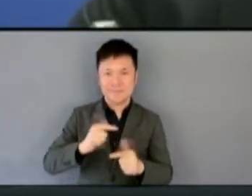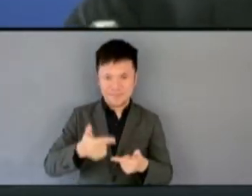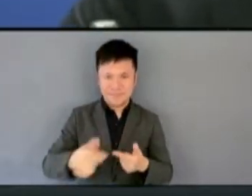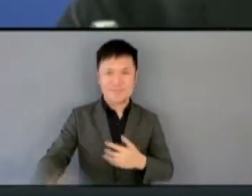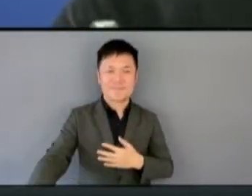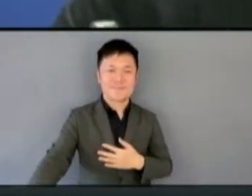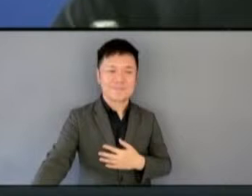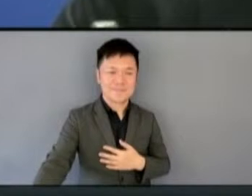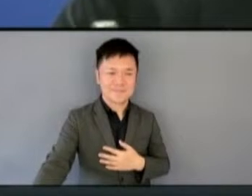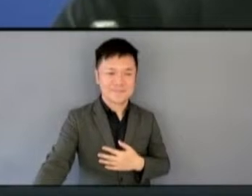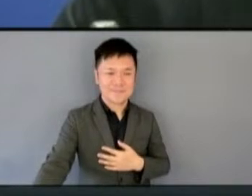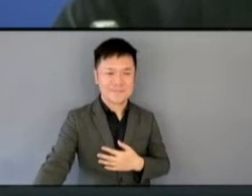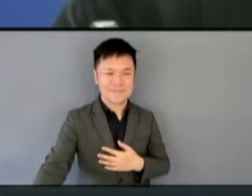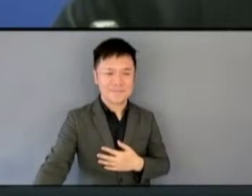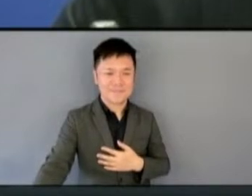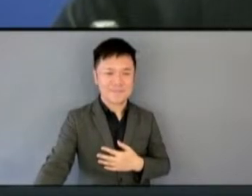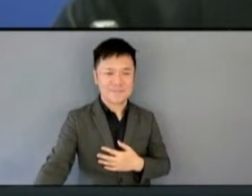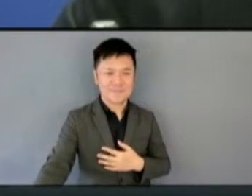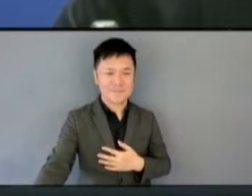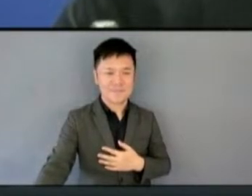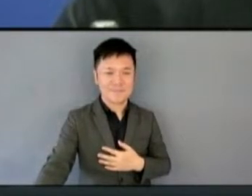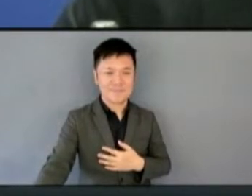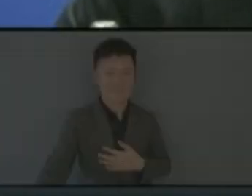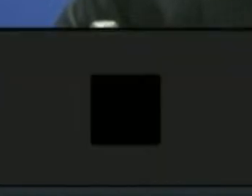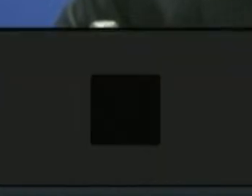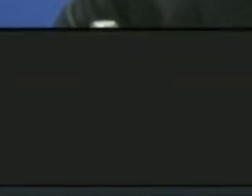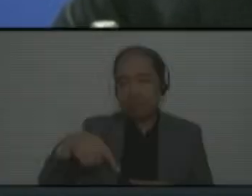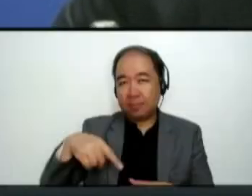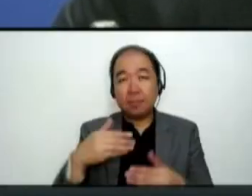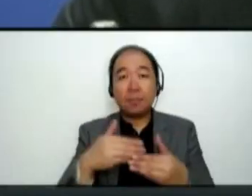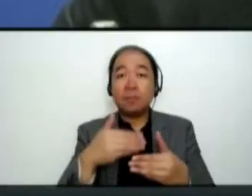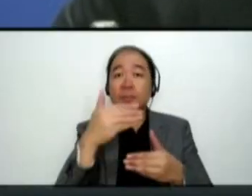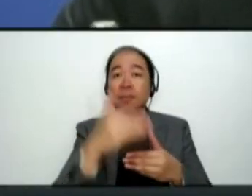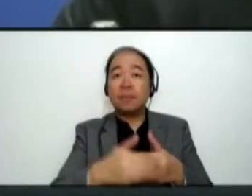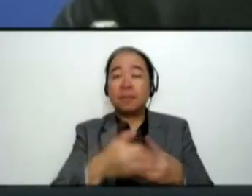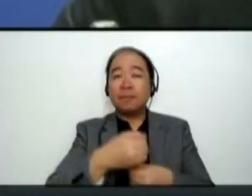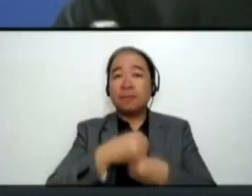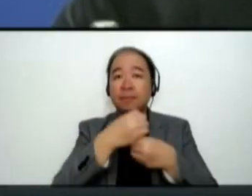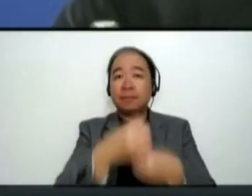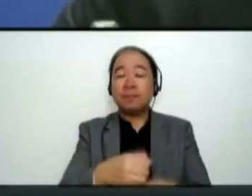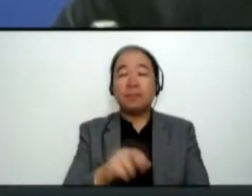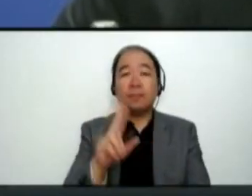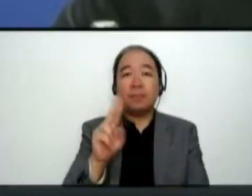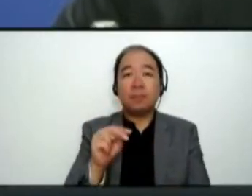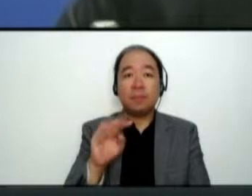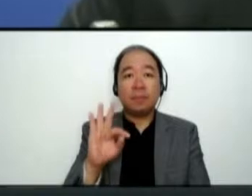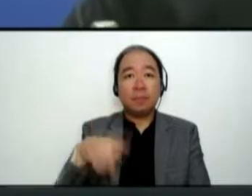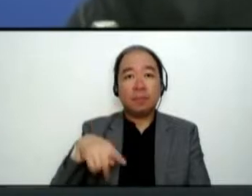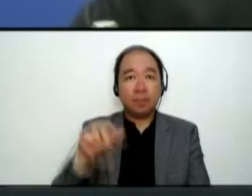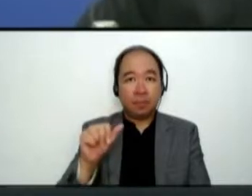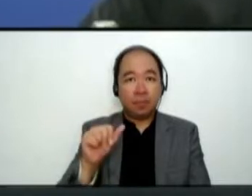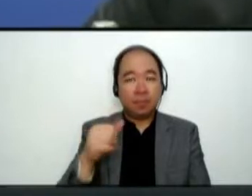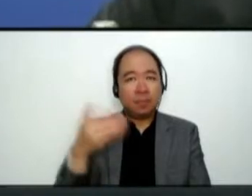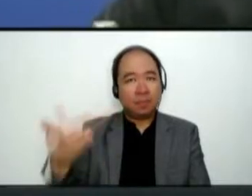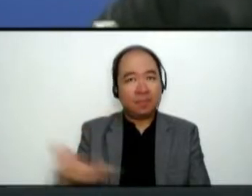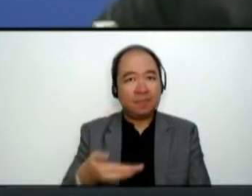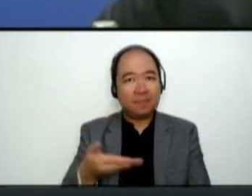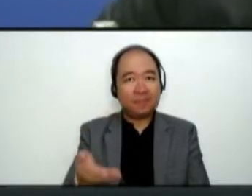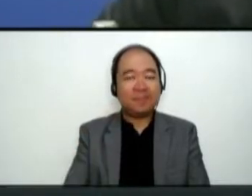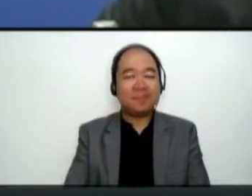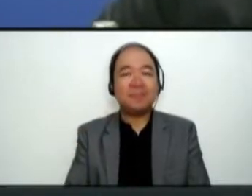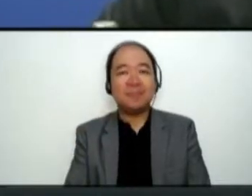DPIAP. The next speaker on my list is the distinguished delegate of UNFPA, whom I now invite to take the floor.